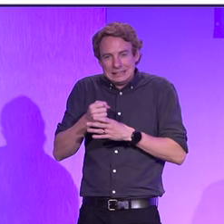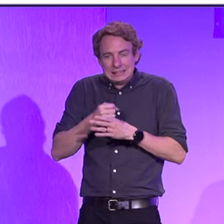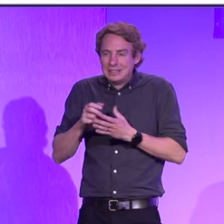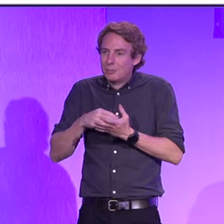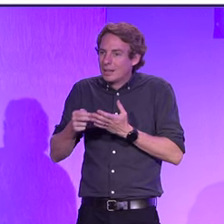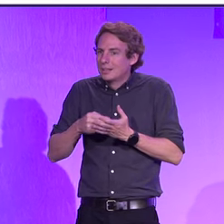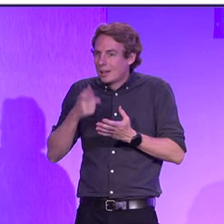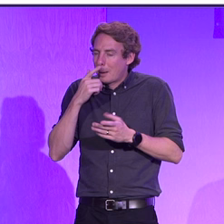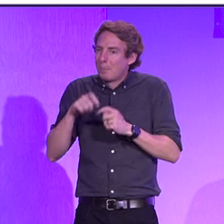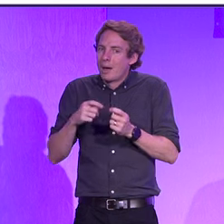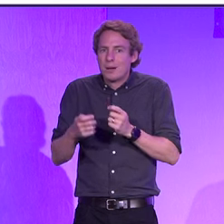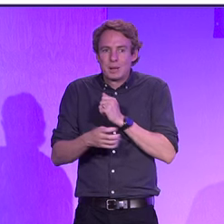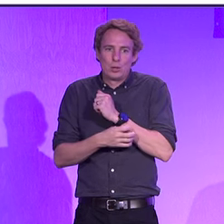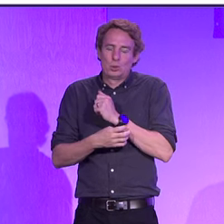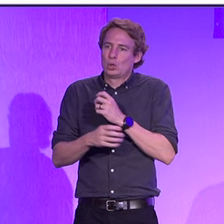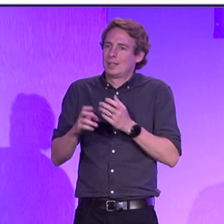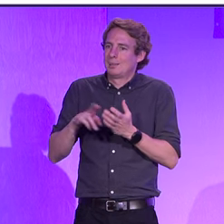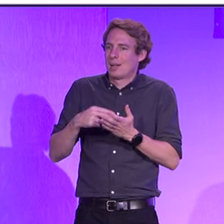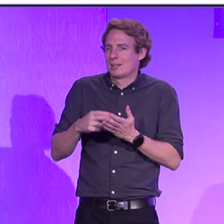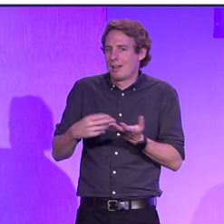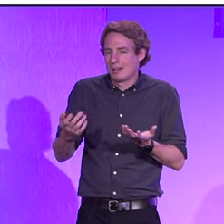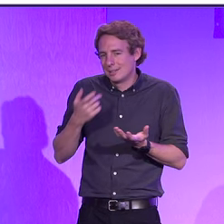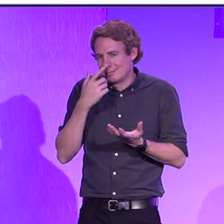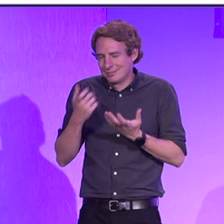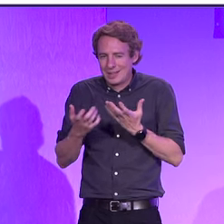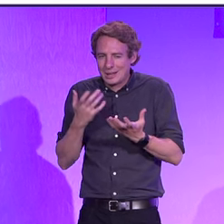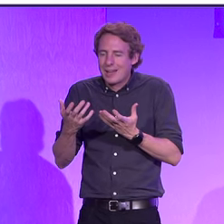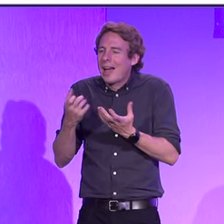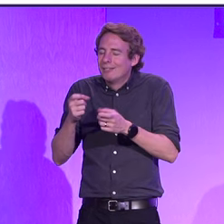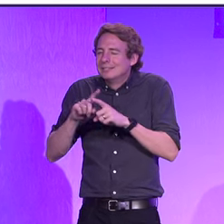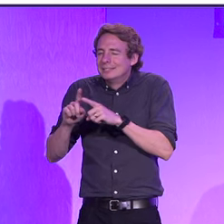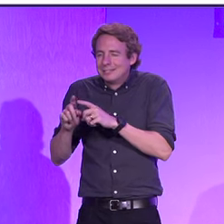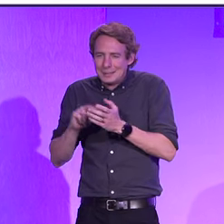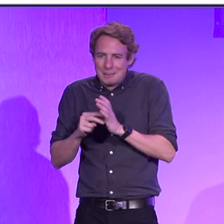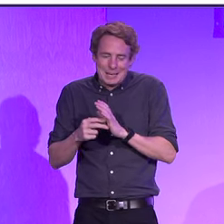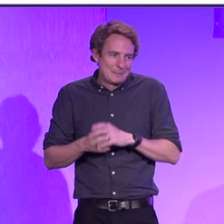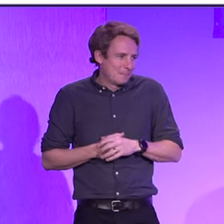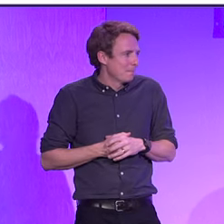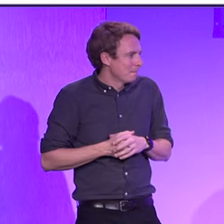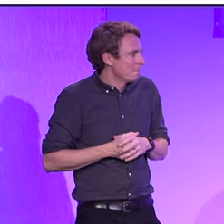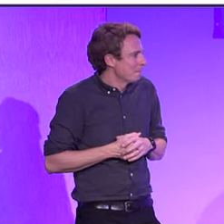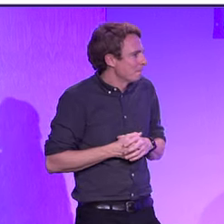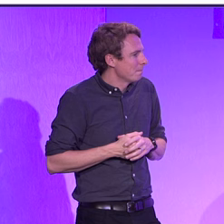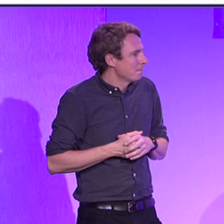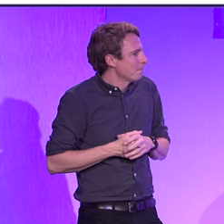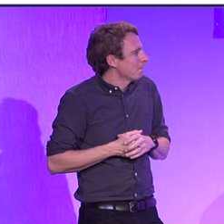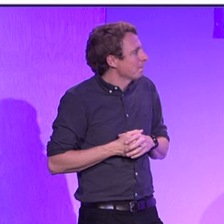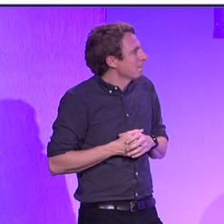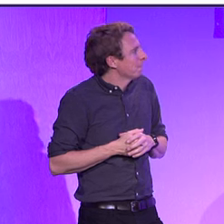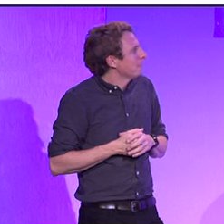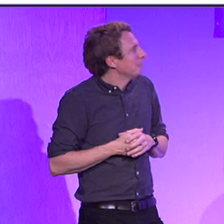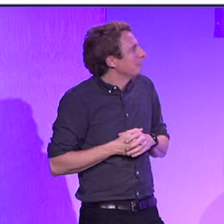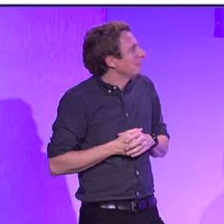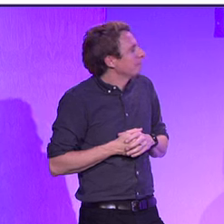have cookie butter. And this, yeah. Try it if you haven't. I recommend it. Stale bread, it turns